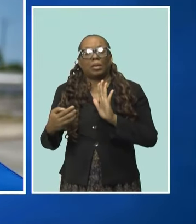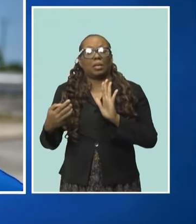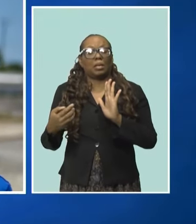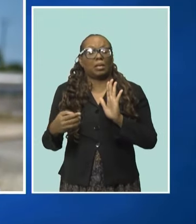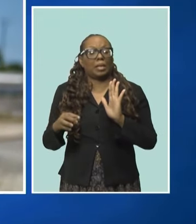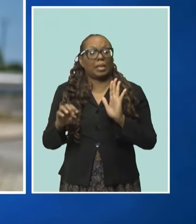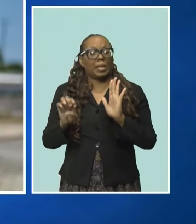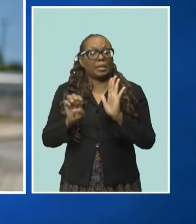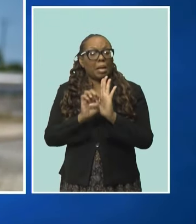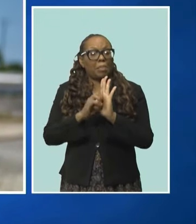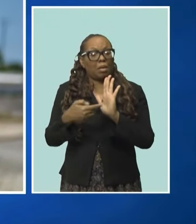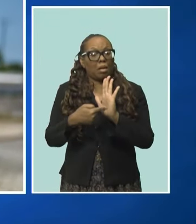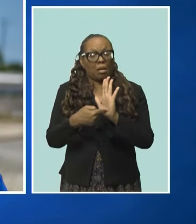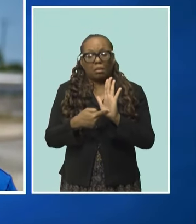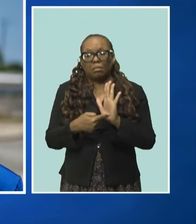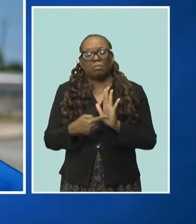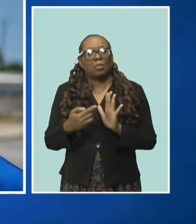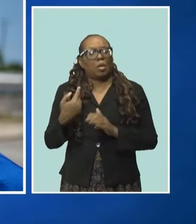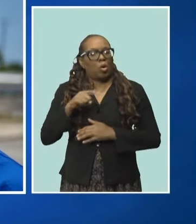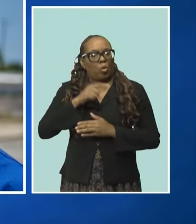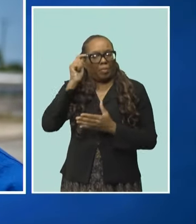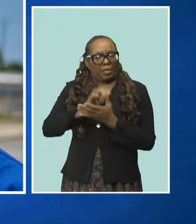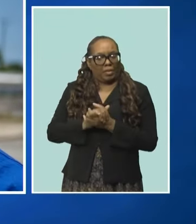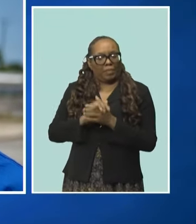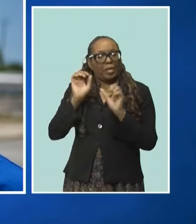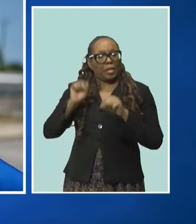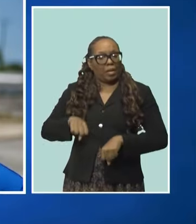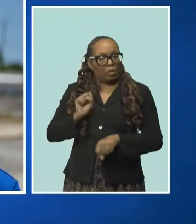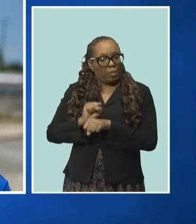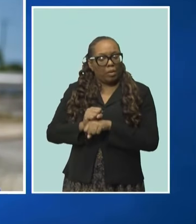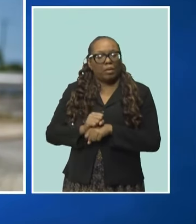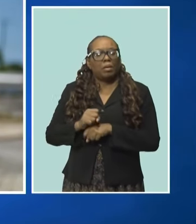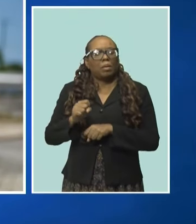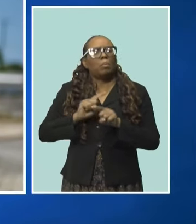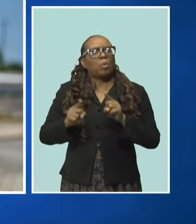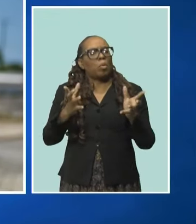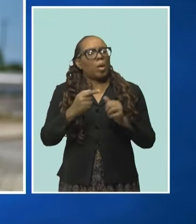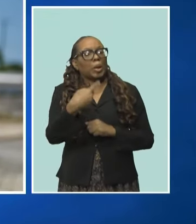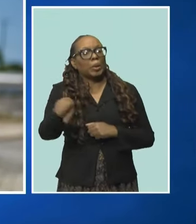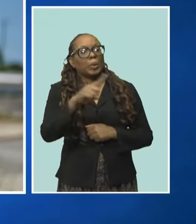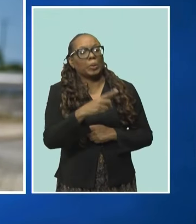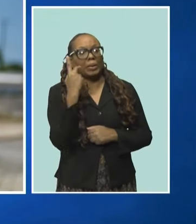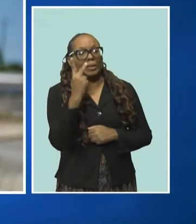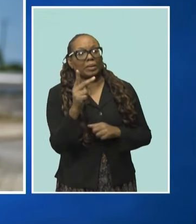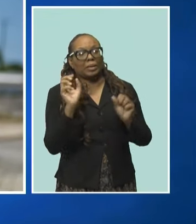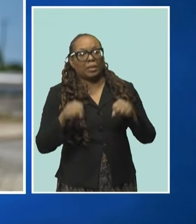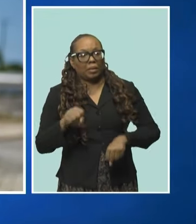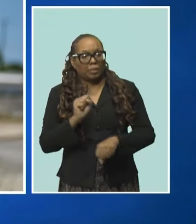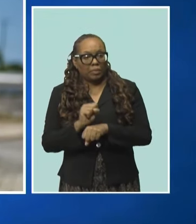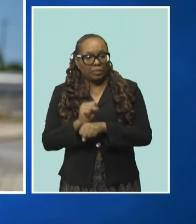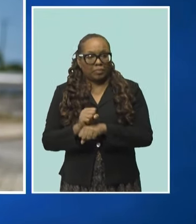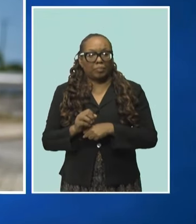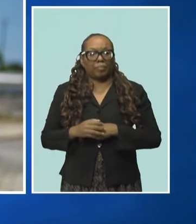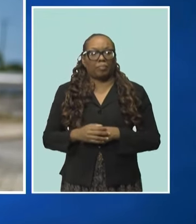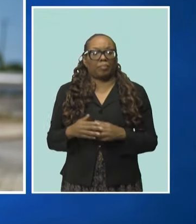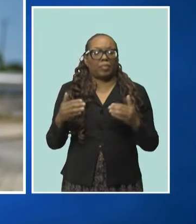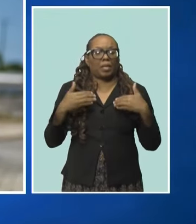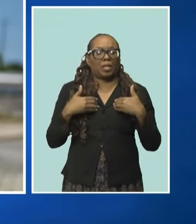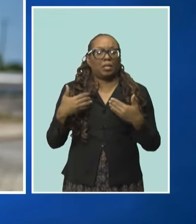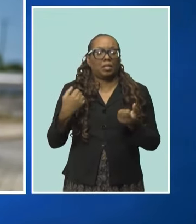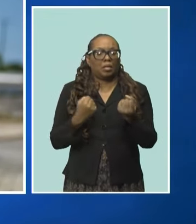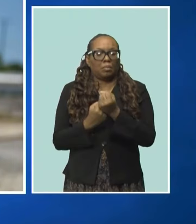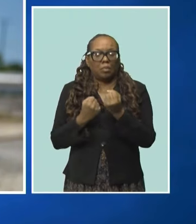believe in it, but we want everybody else to believe in it. So we're demonstrating that with this pilot. We've gathered support from